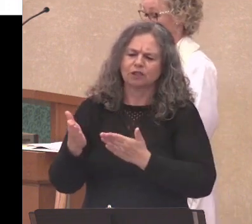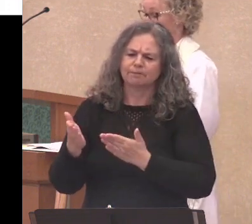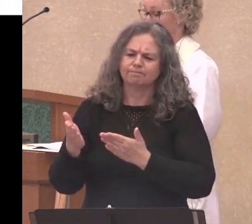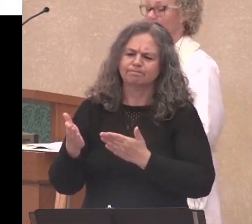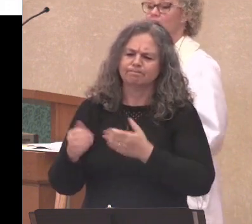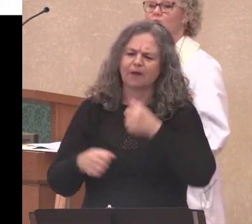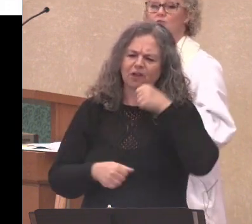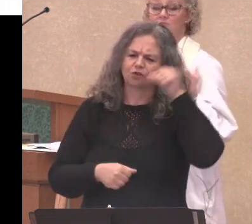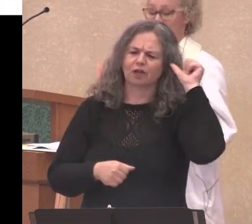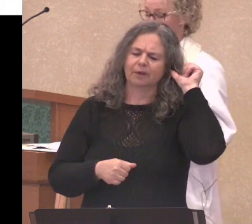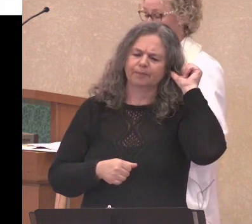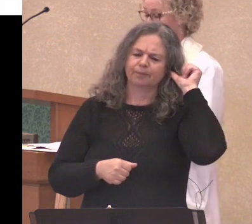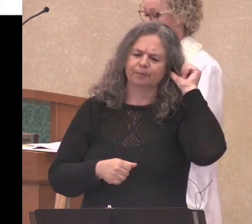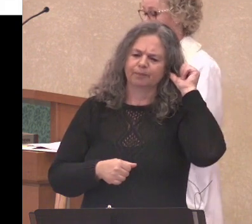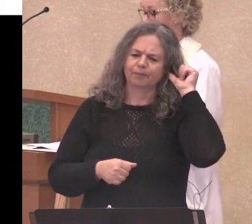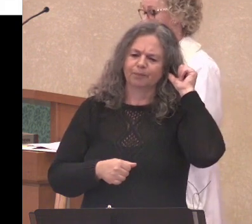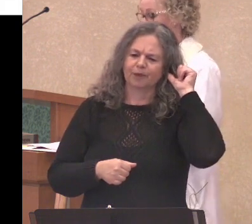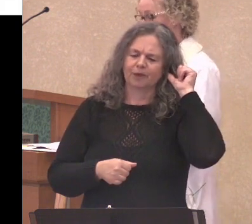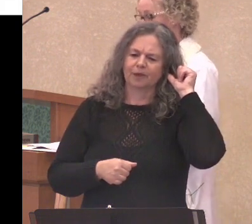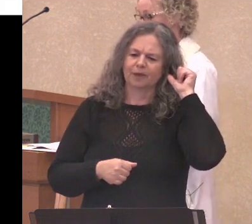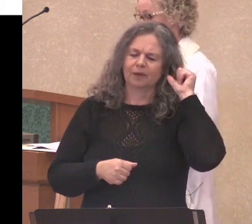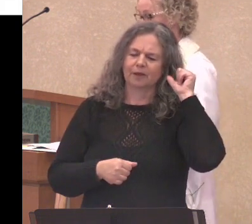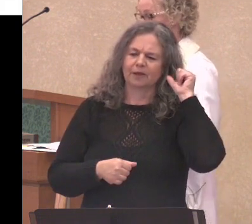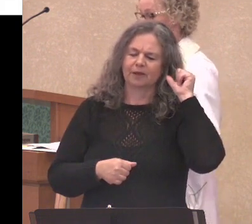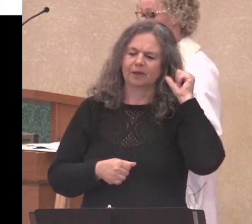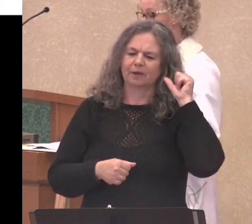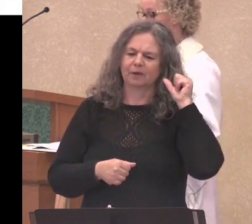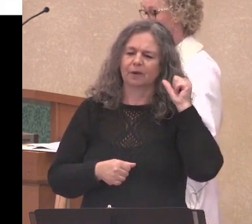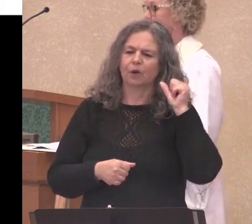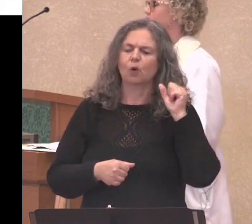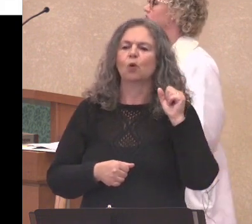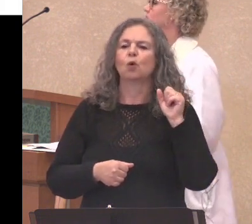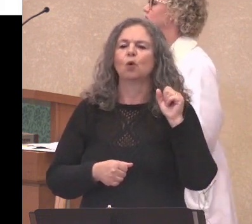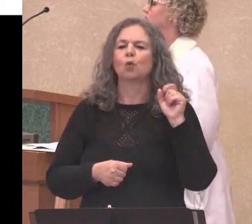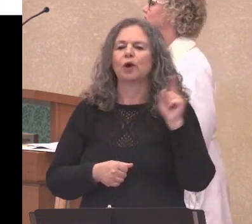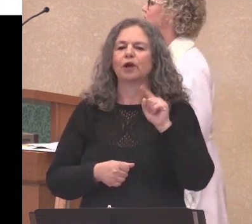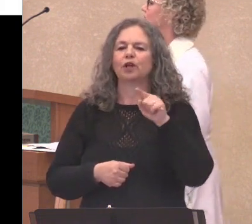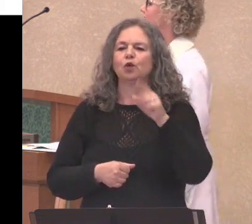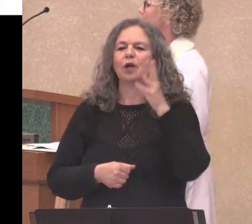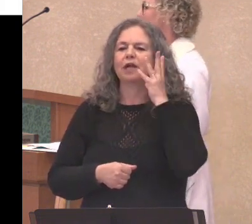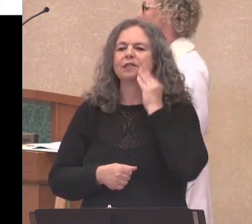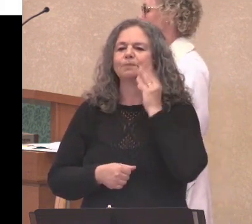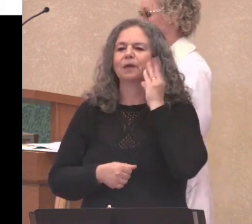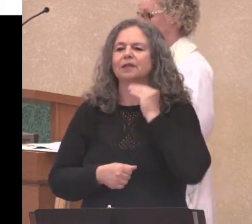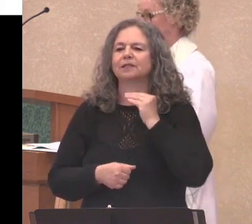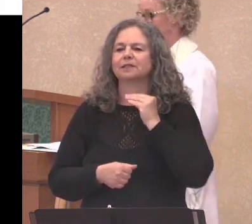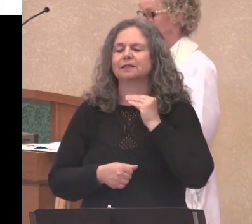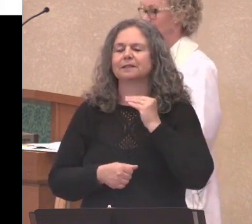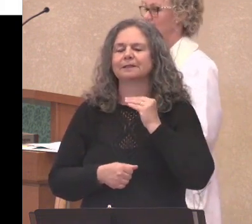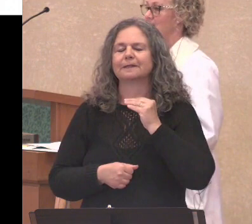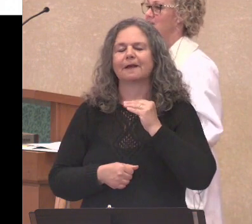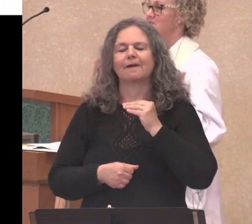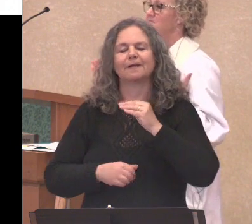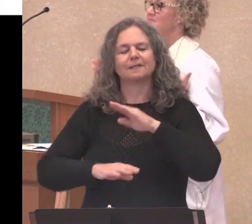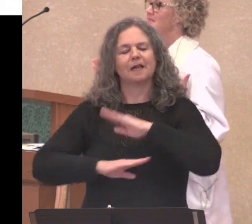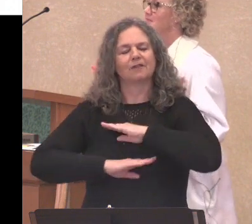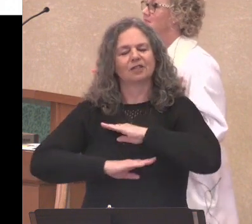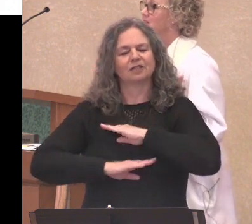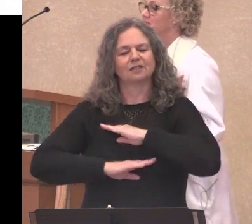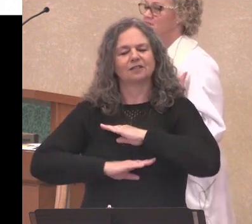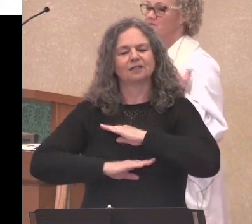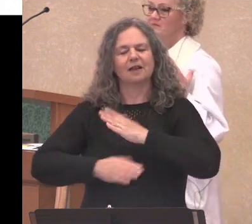day? Or the way St. Ignatius would say, where did you experience consolation?